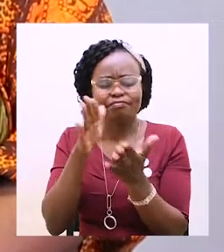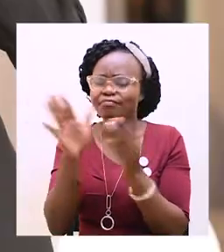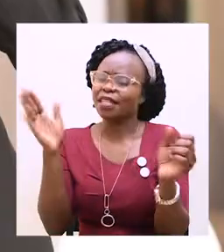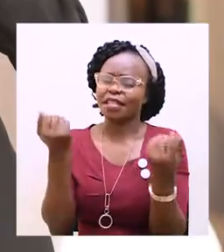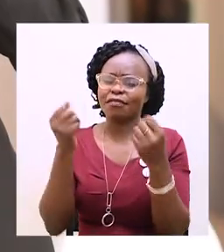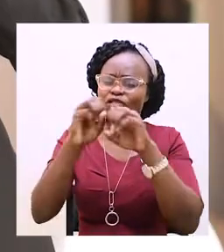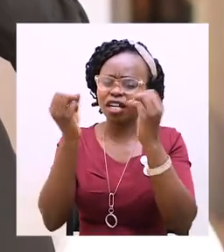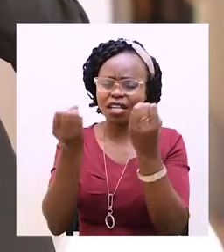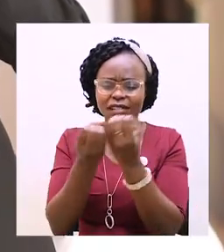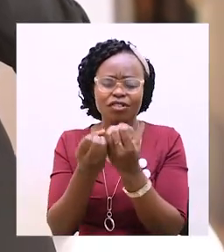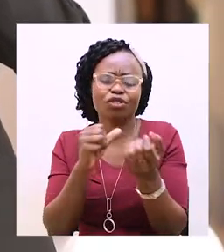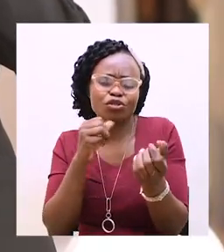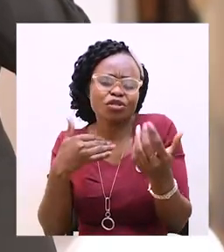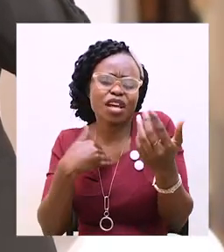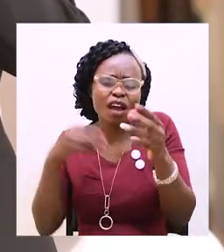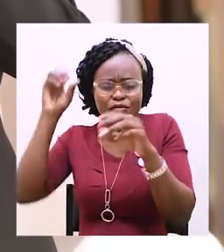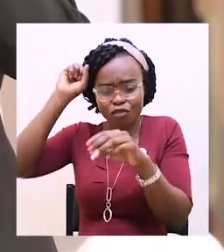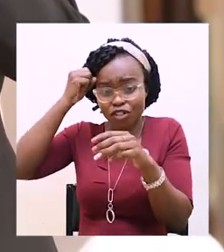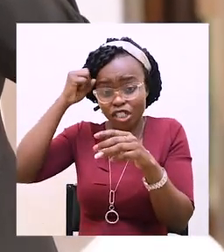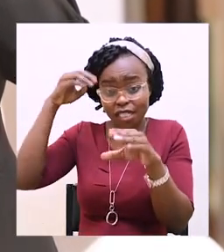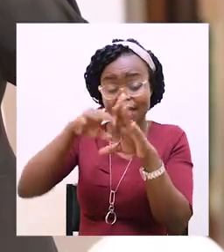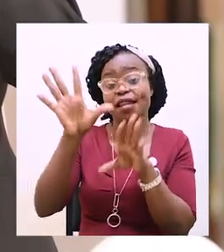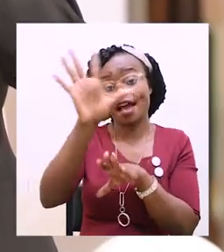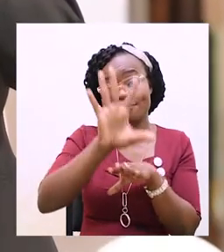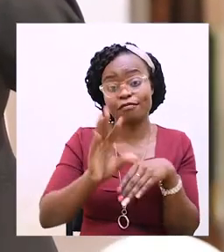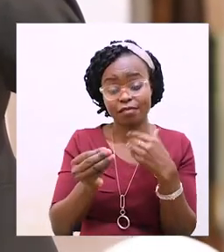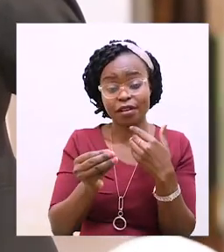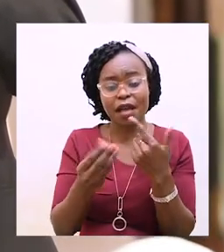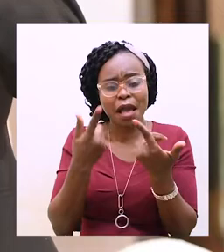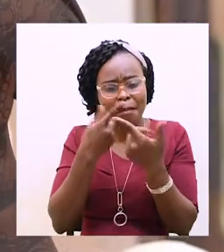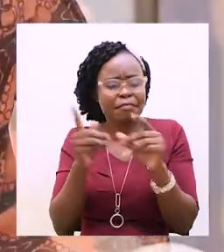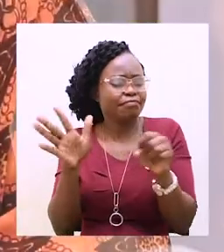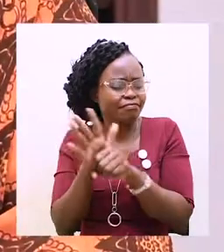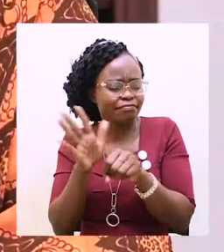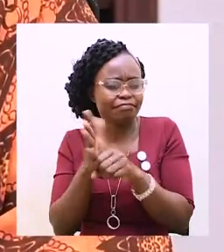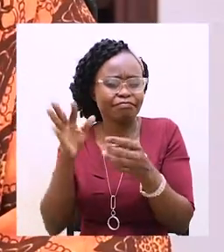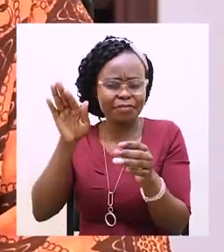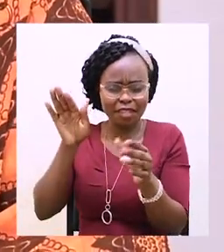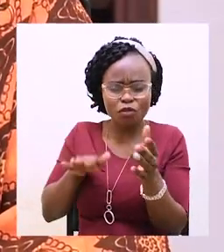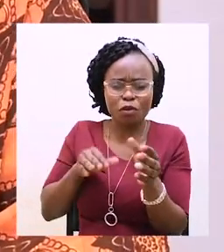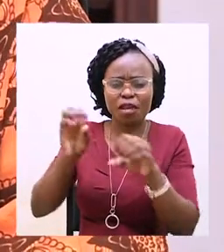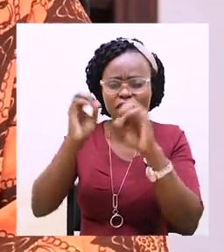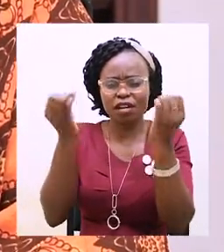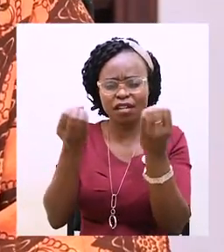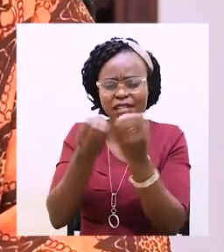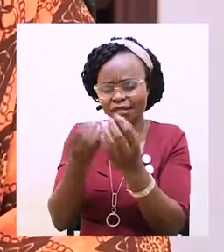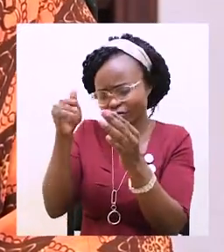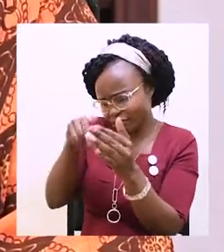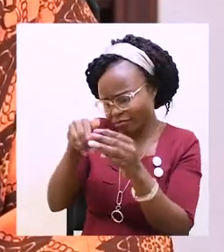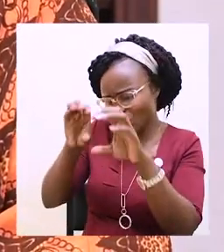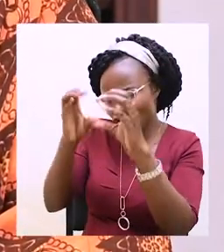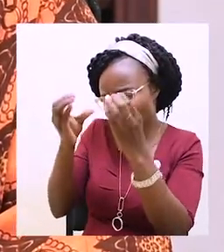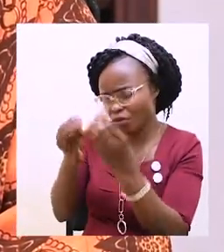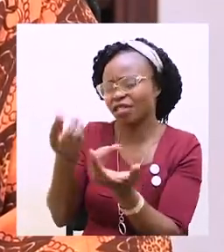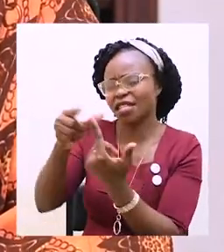example, doesn't have their origin in the continent. And most of women's rights organizations are confined within specific communities